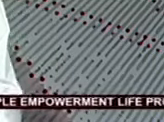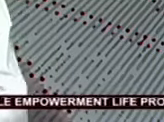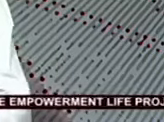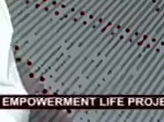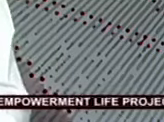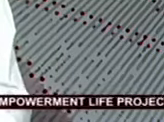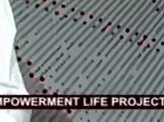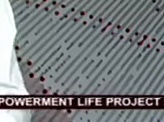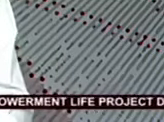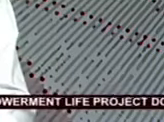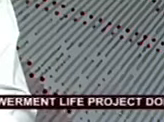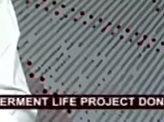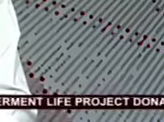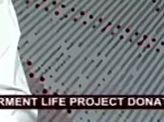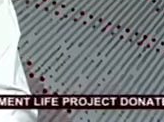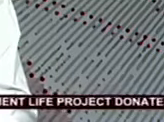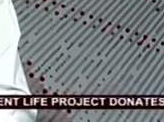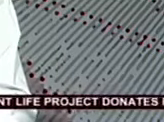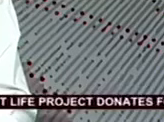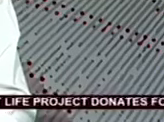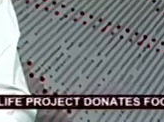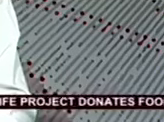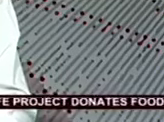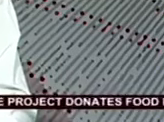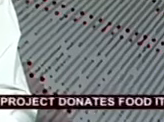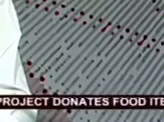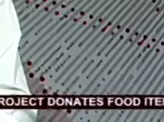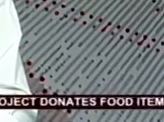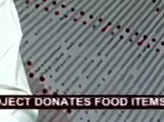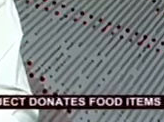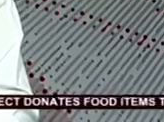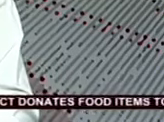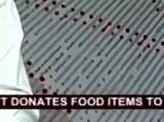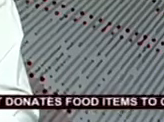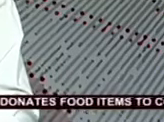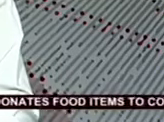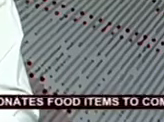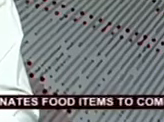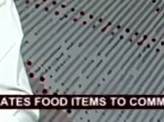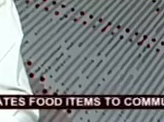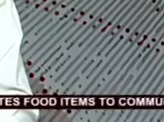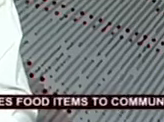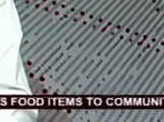kacha atewo bengo nyin kafo nyin na kola ngamira